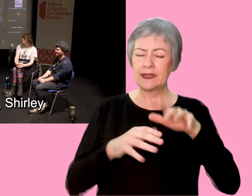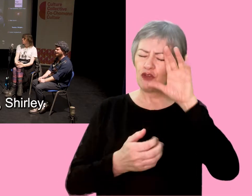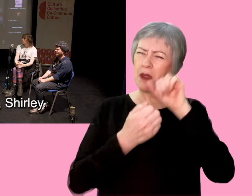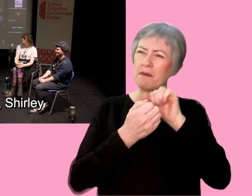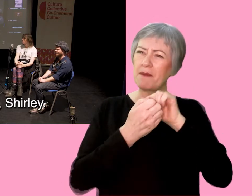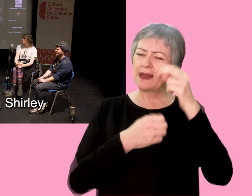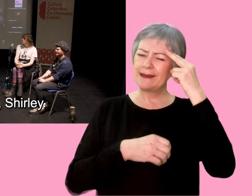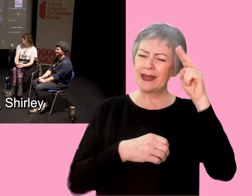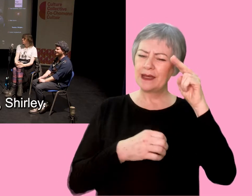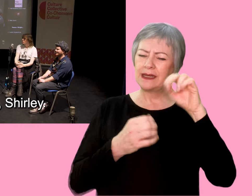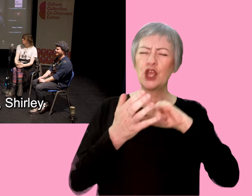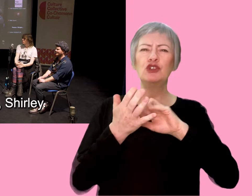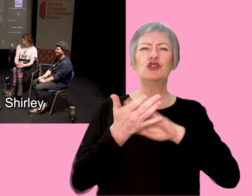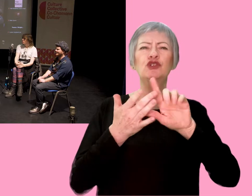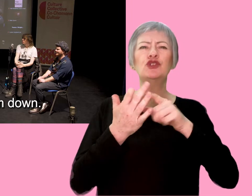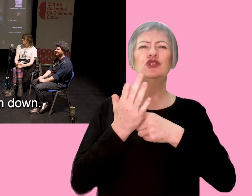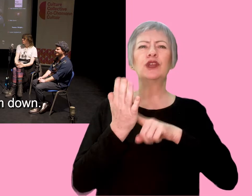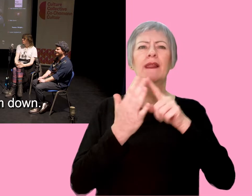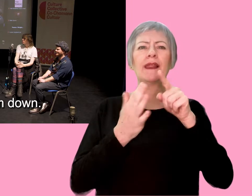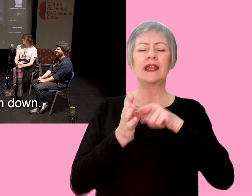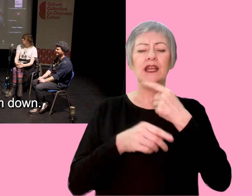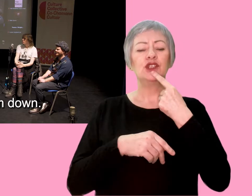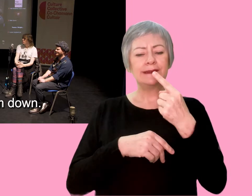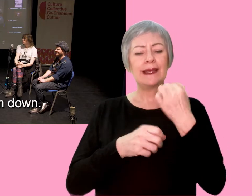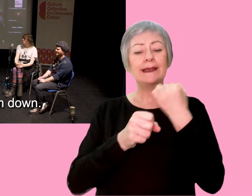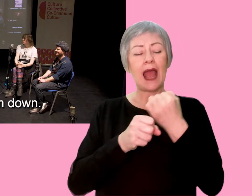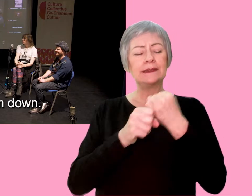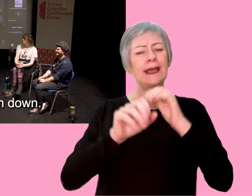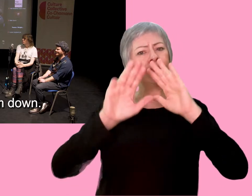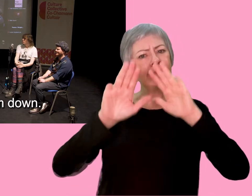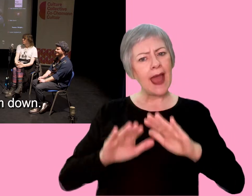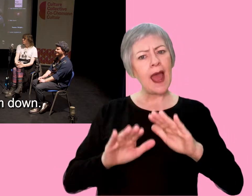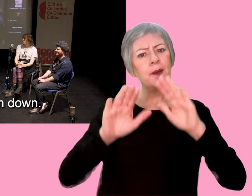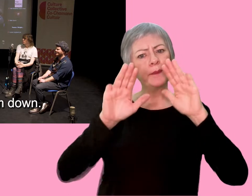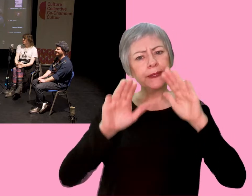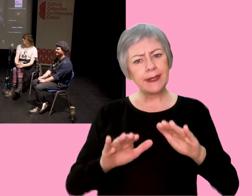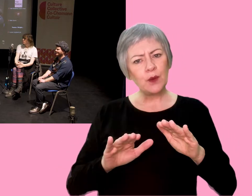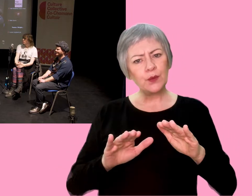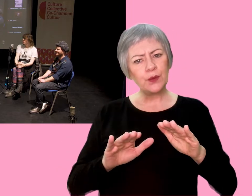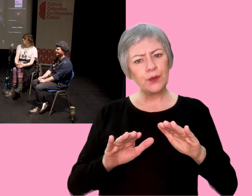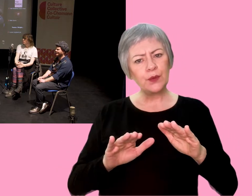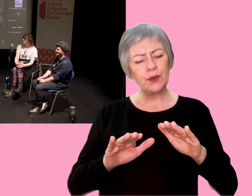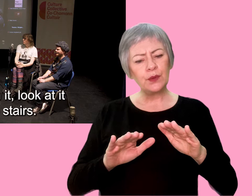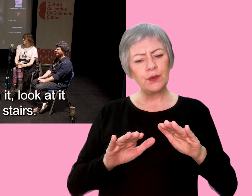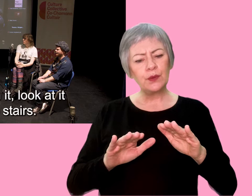I remember her name, Charlie. She said, Ghazi, calm down.